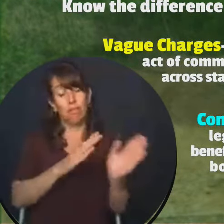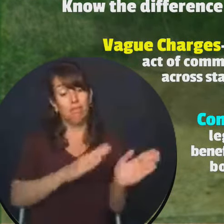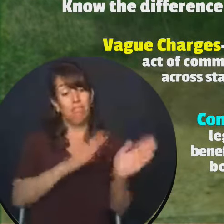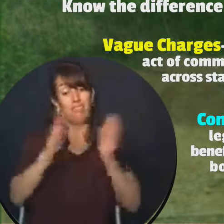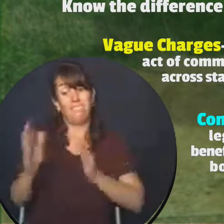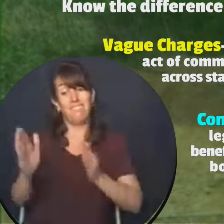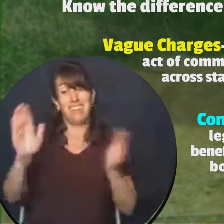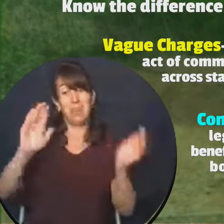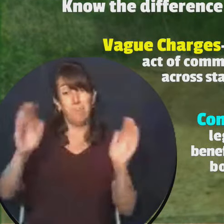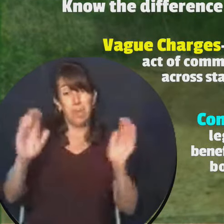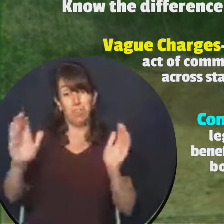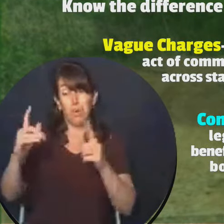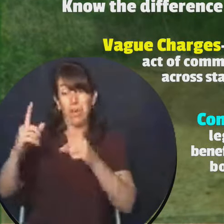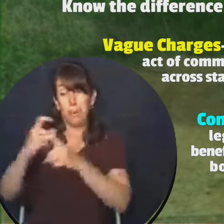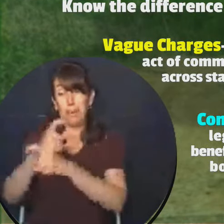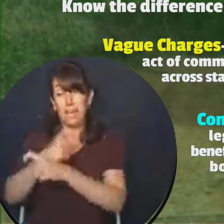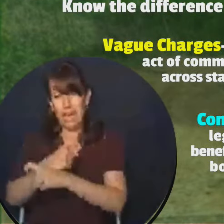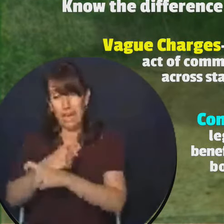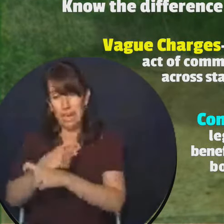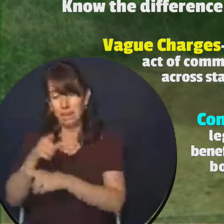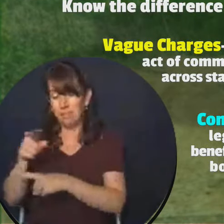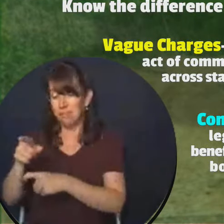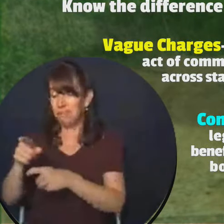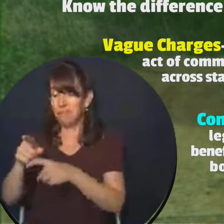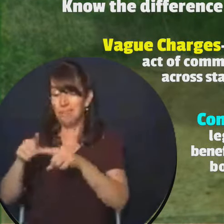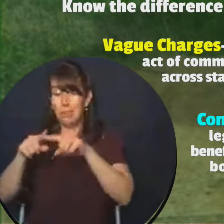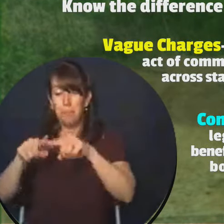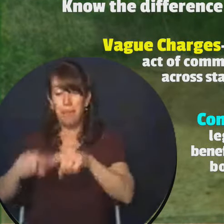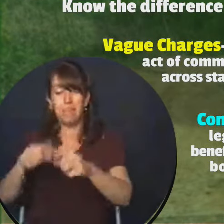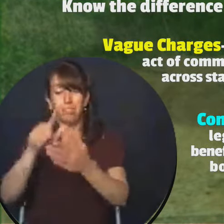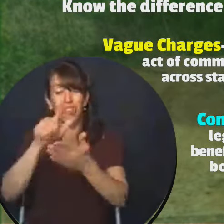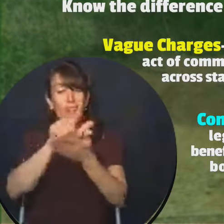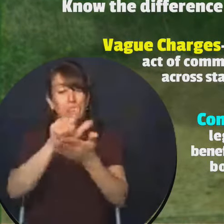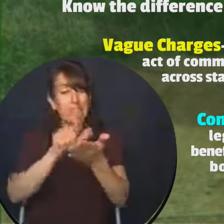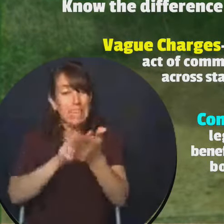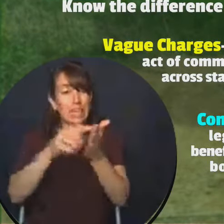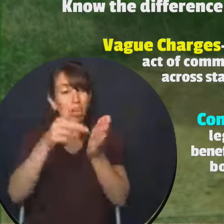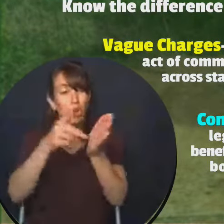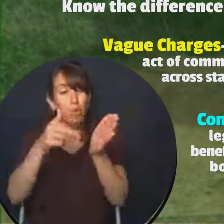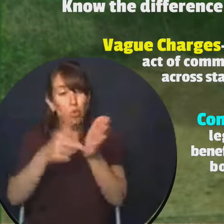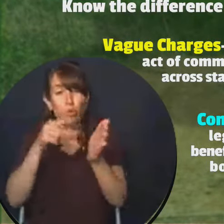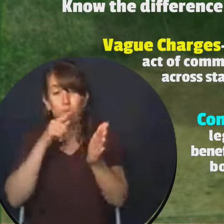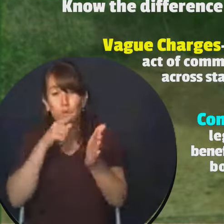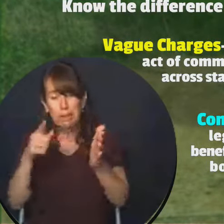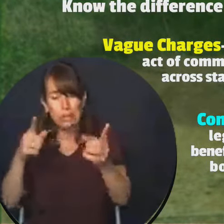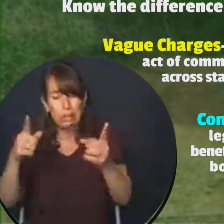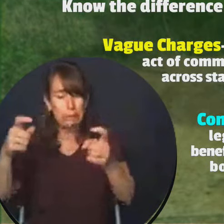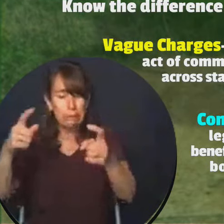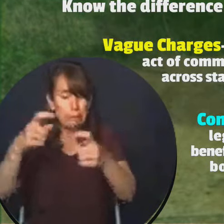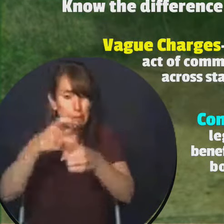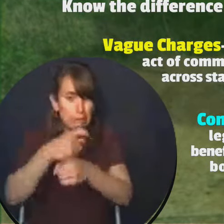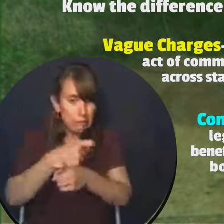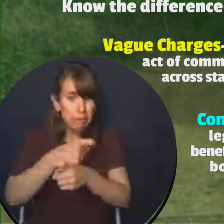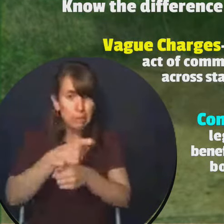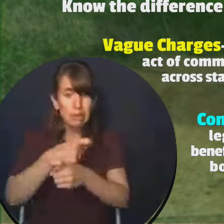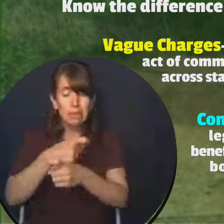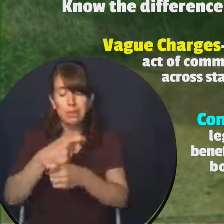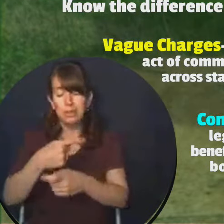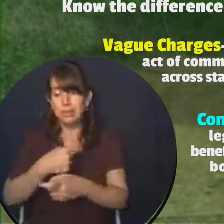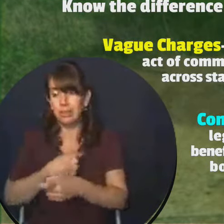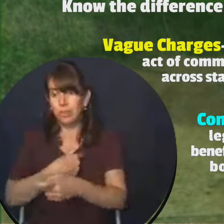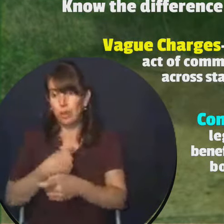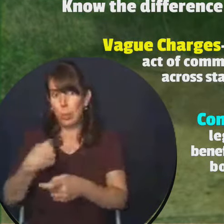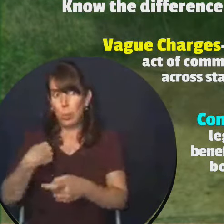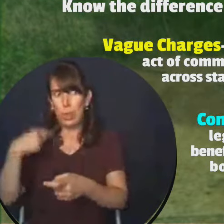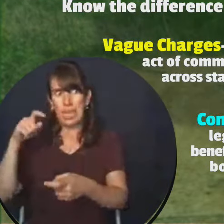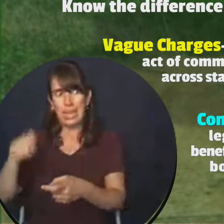strict adherence to legal schemes where organizations or individuals would benefit from the advice of experts in navigating